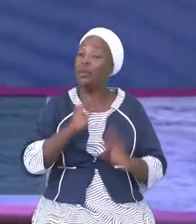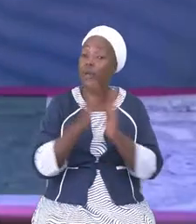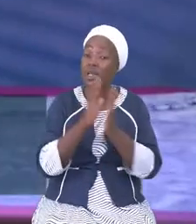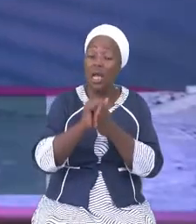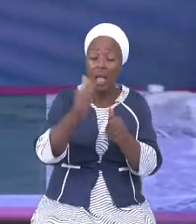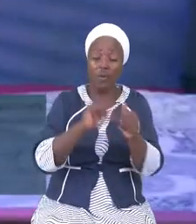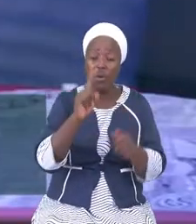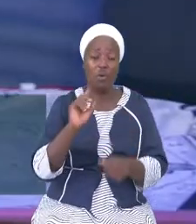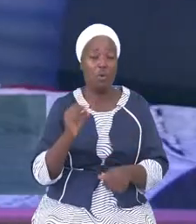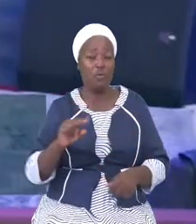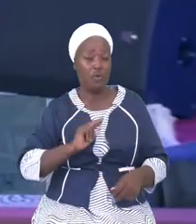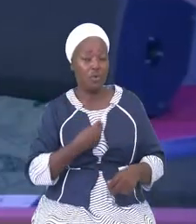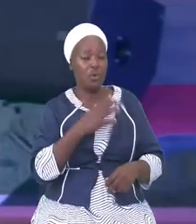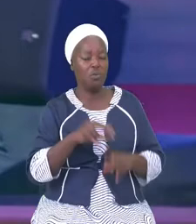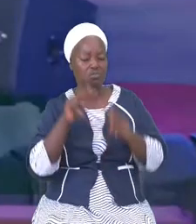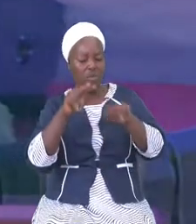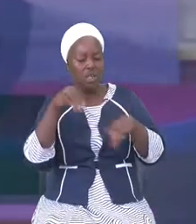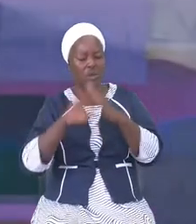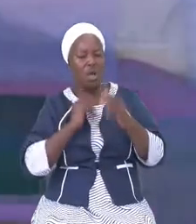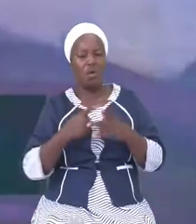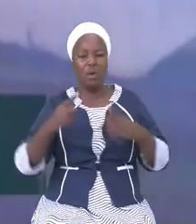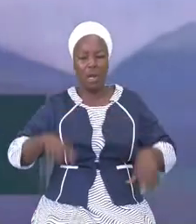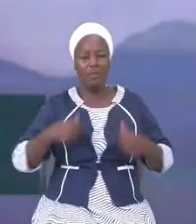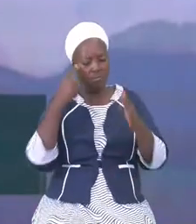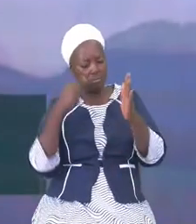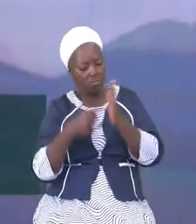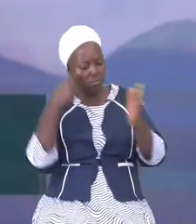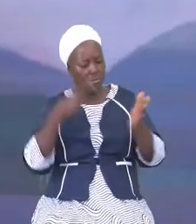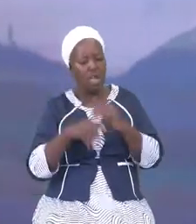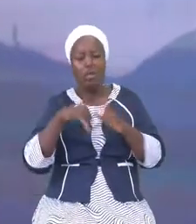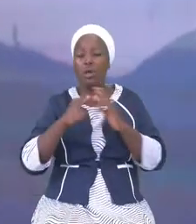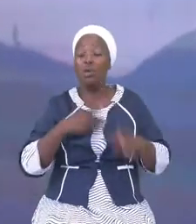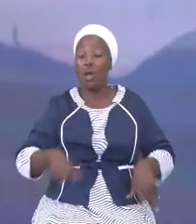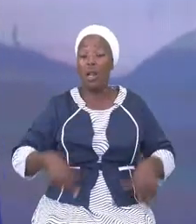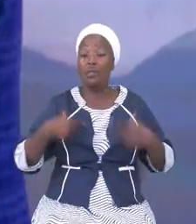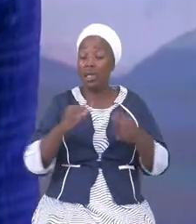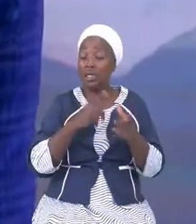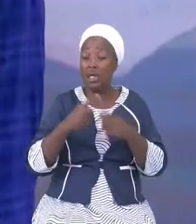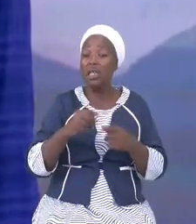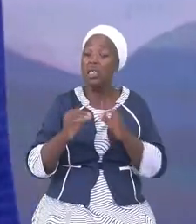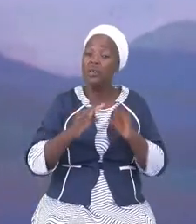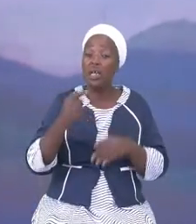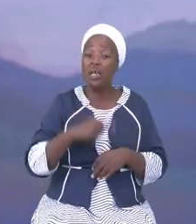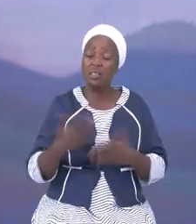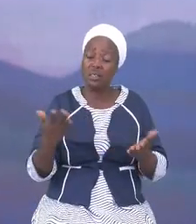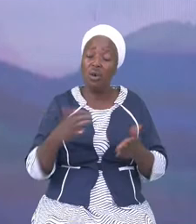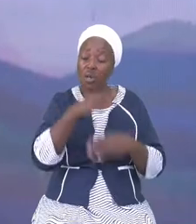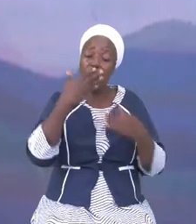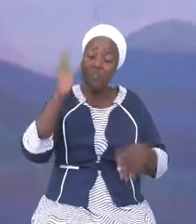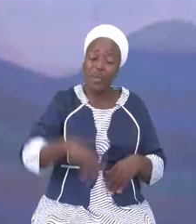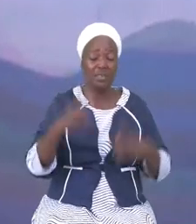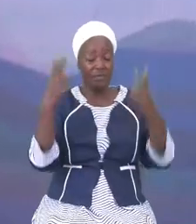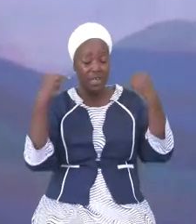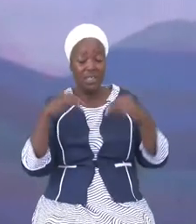us will look at our lives. If there are lying vanities, if there are lifetime vanities, if there are latter day